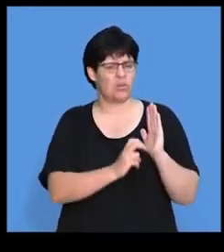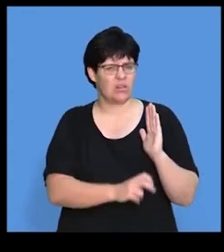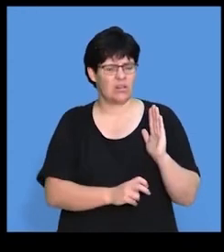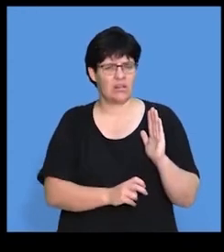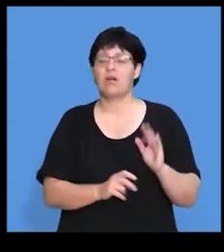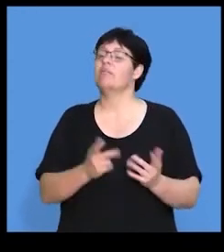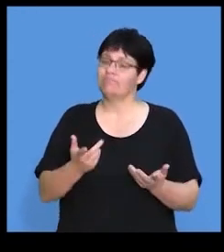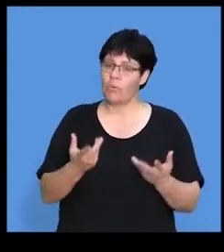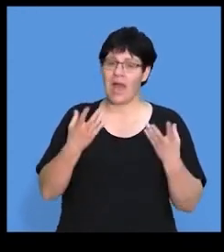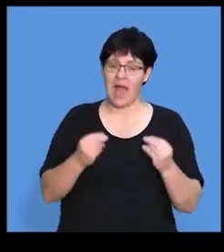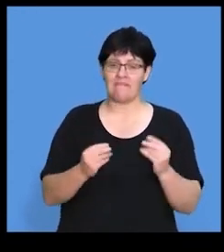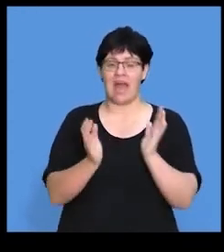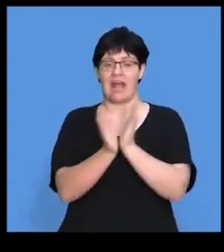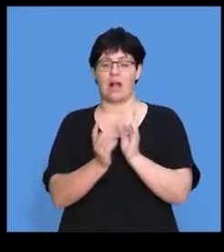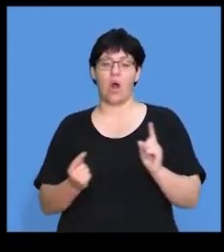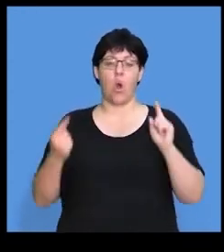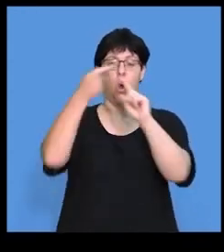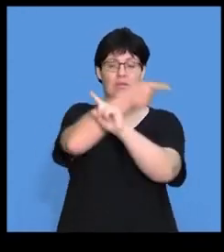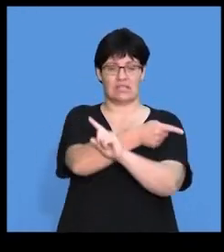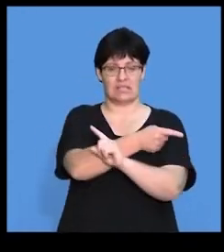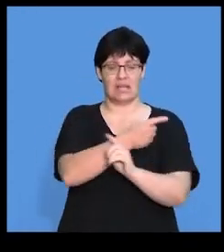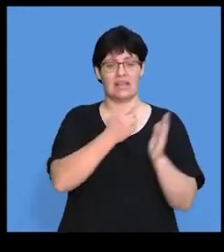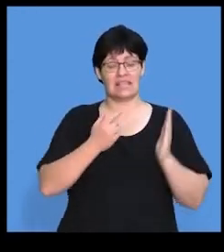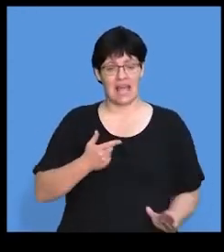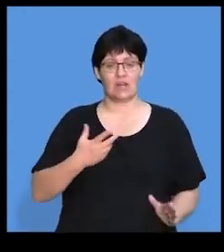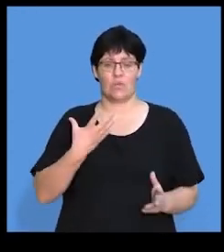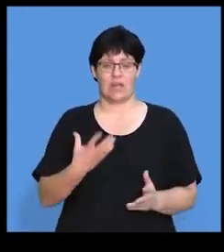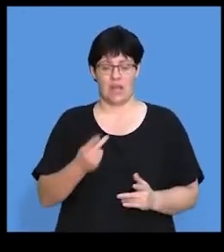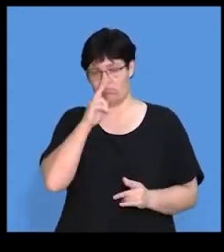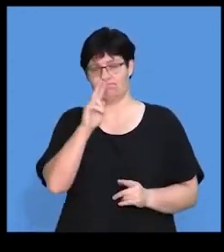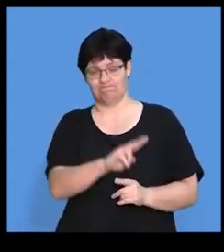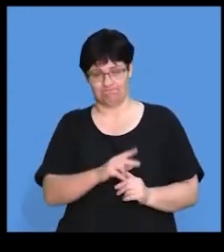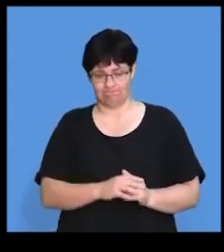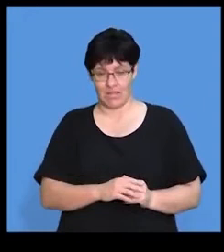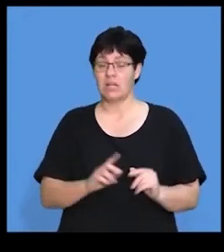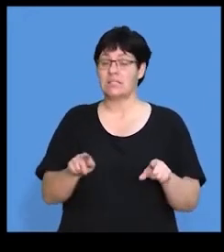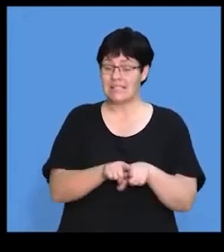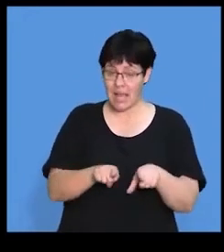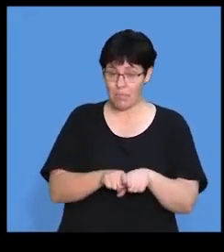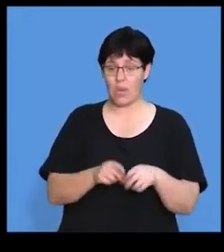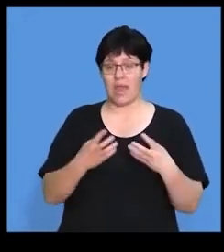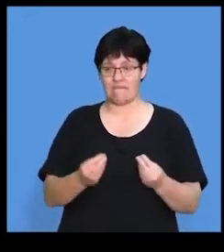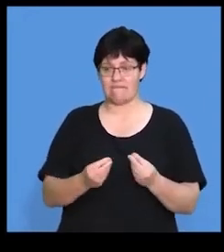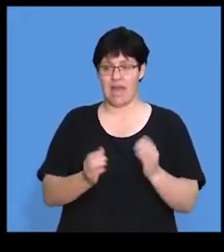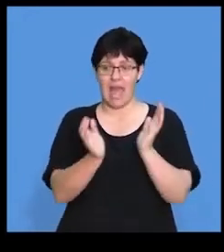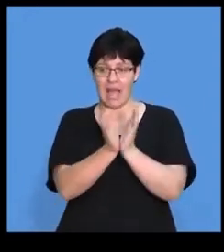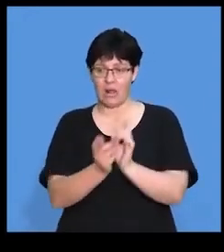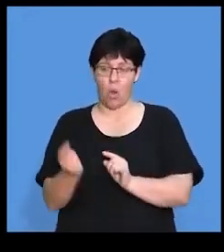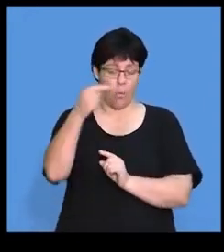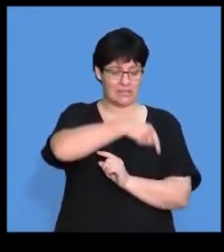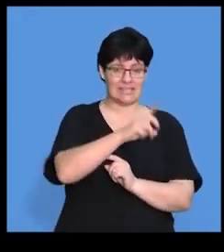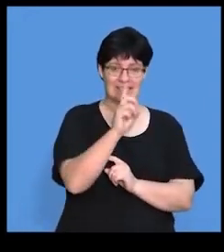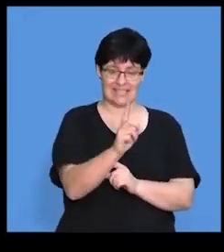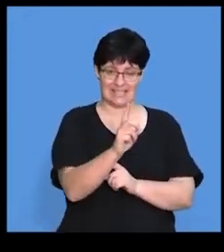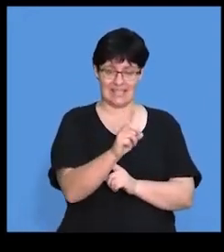because we have the angle opposite the side we're looking for, and we also have the angle